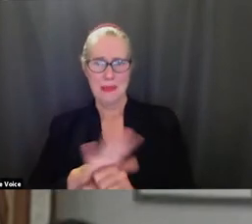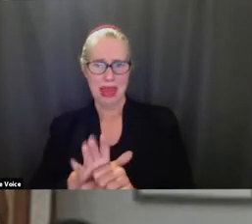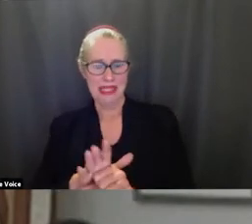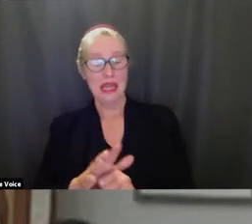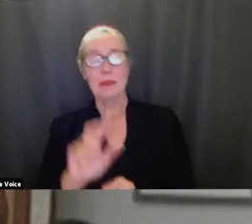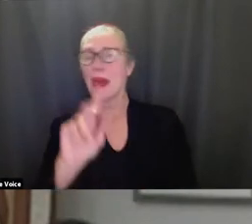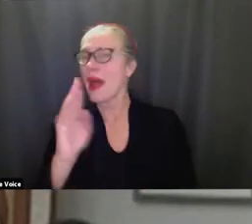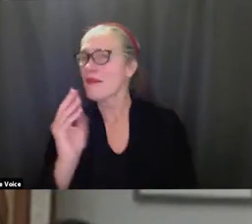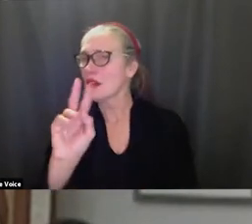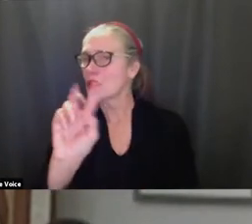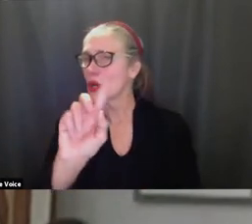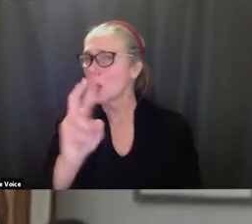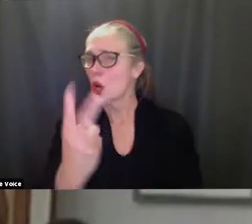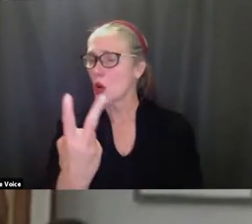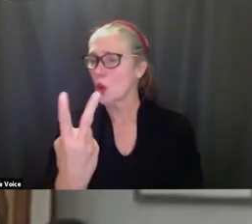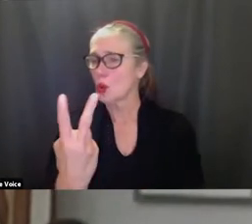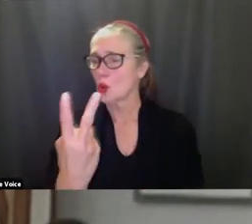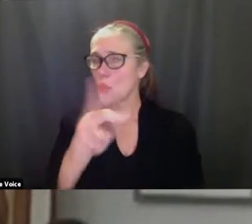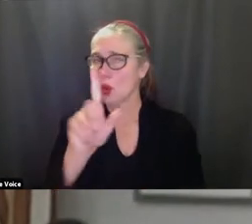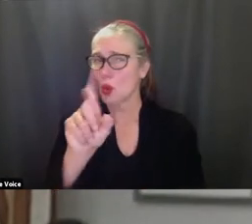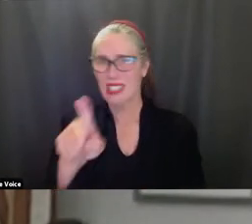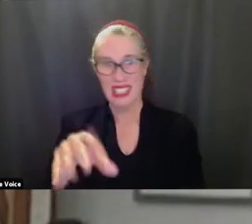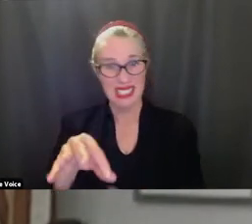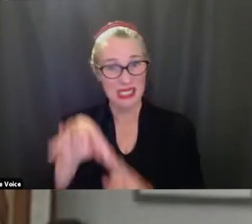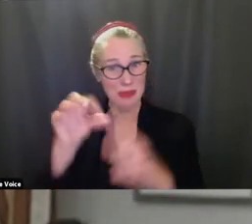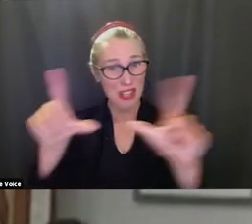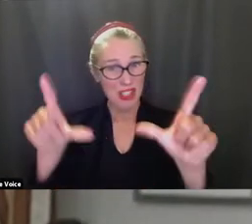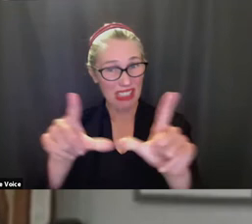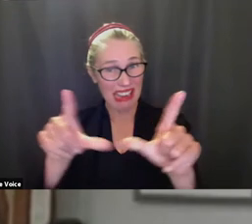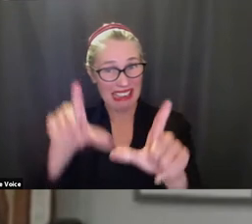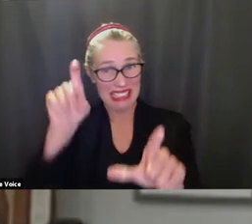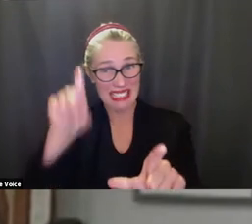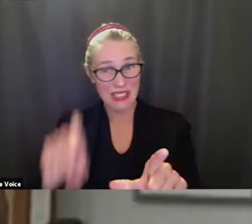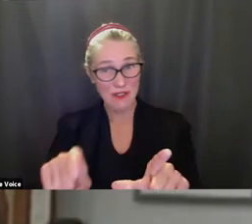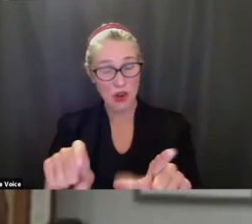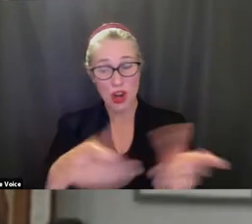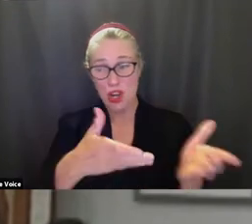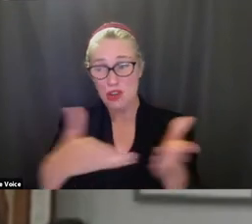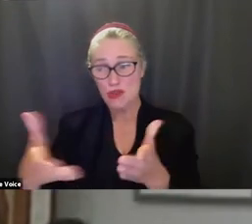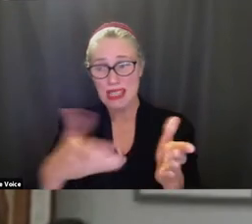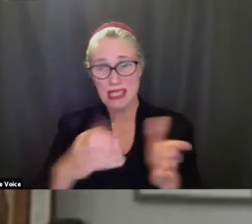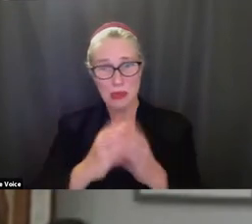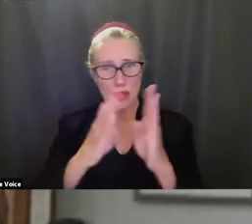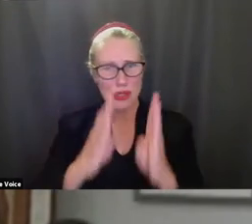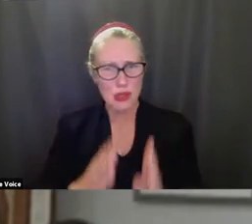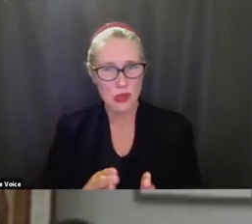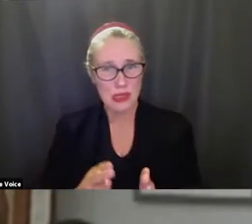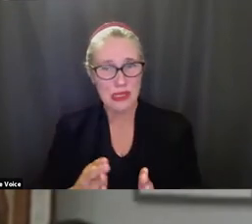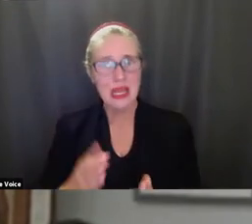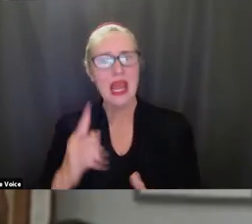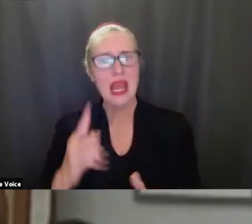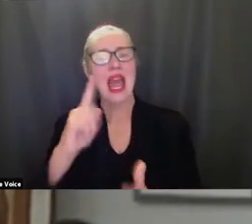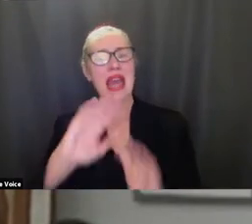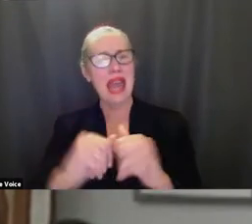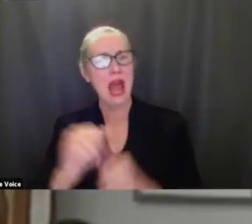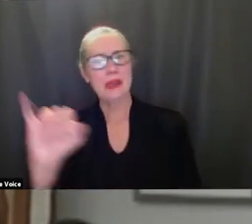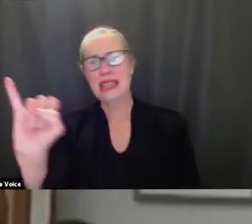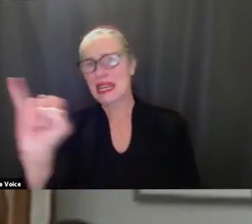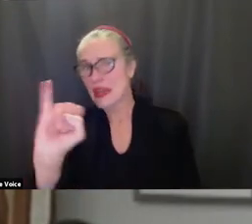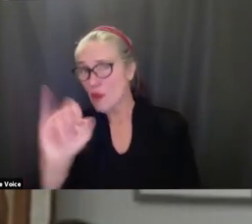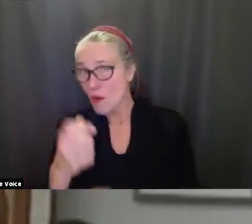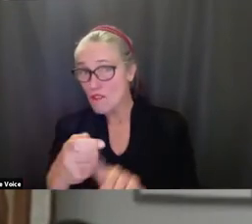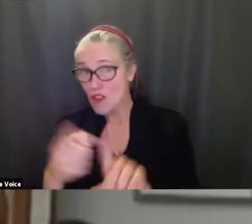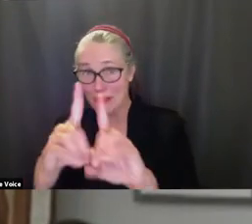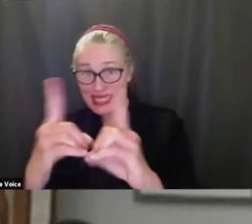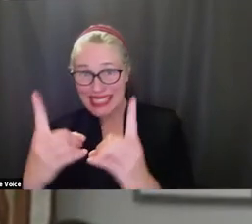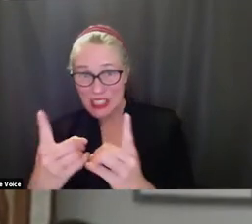questions one is is there a special license that they need to have to transport students and then what is the insurance coverage is it from the district or is it using